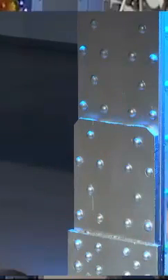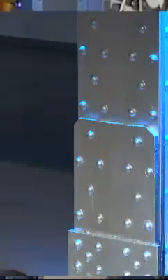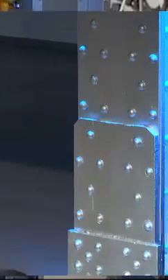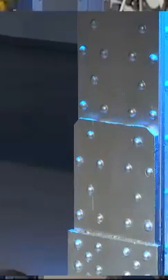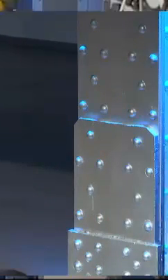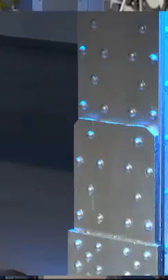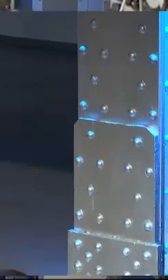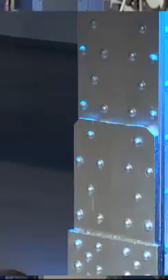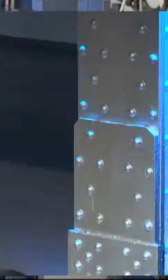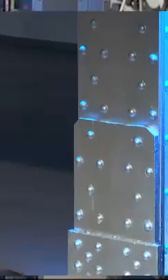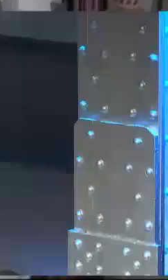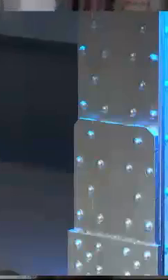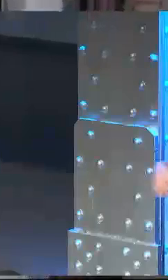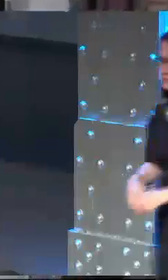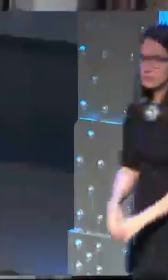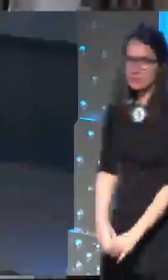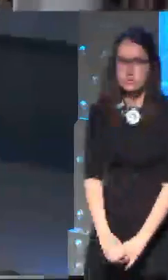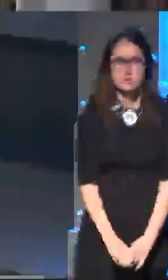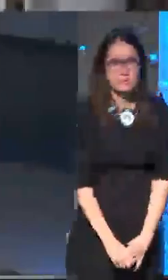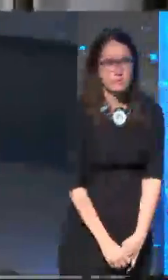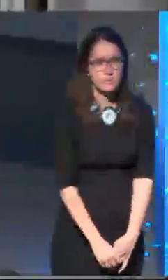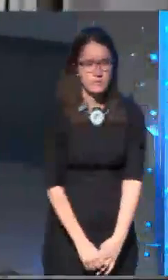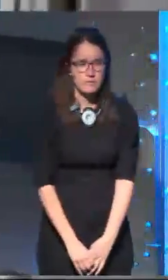Well, Merry Christmas.